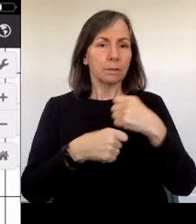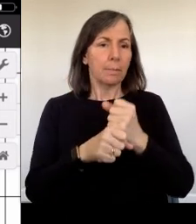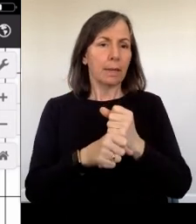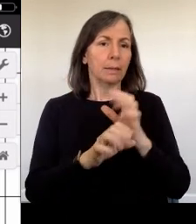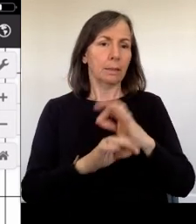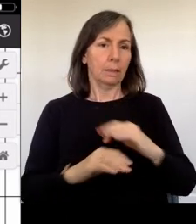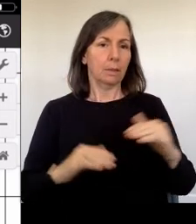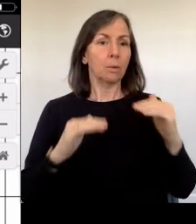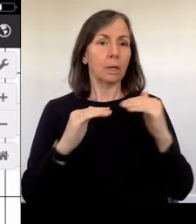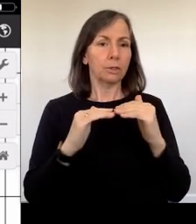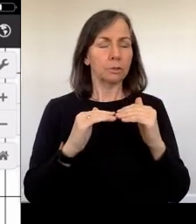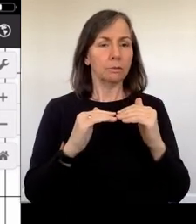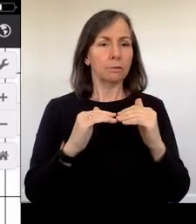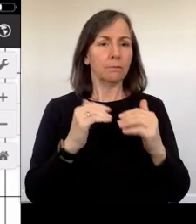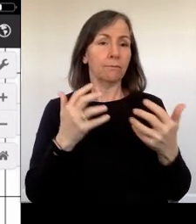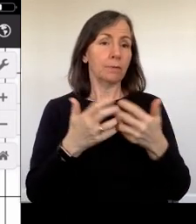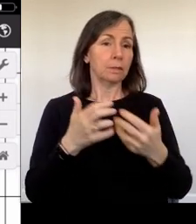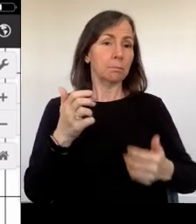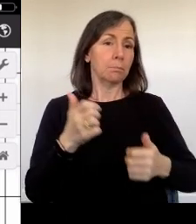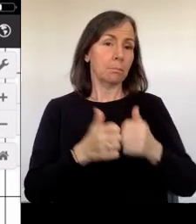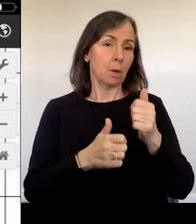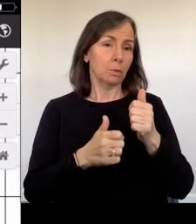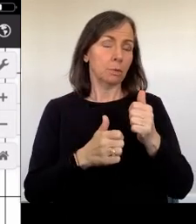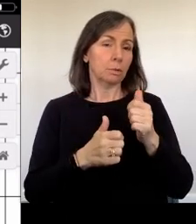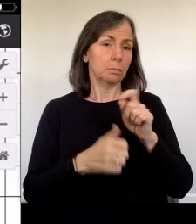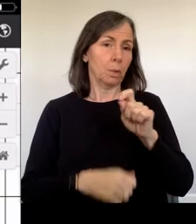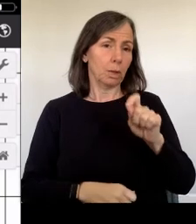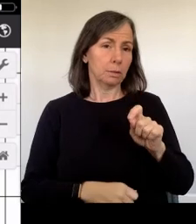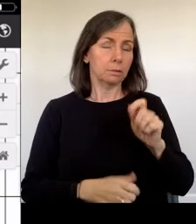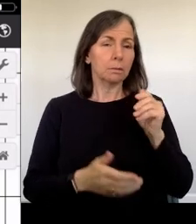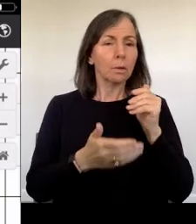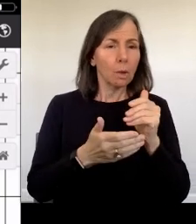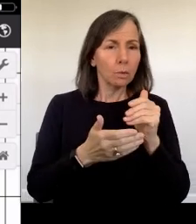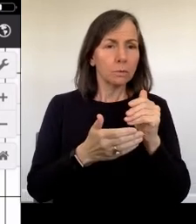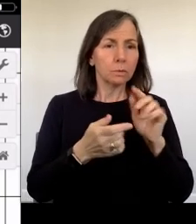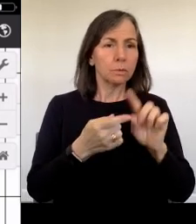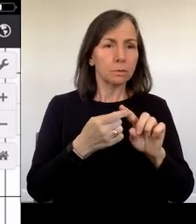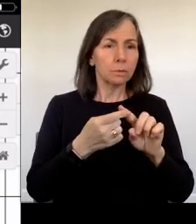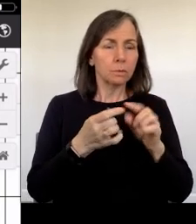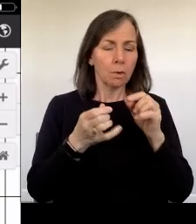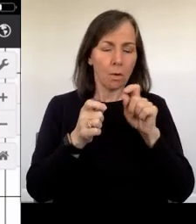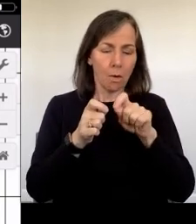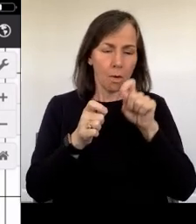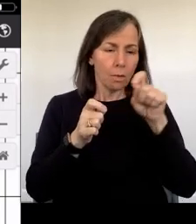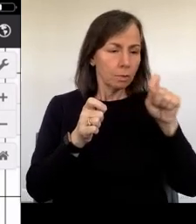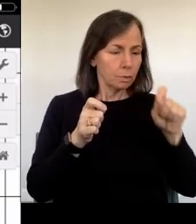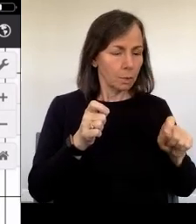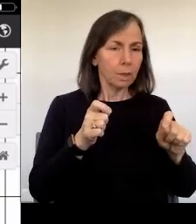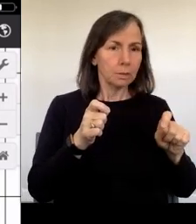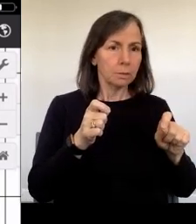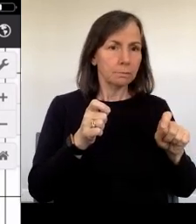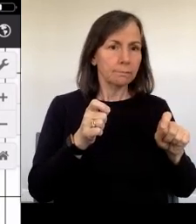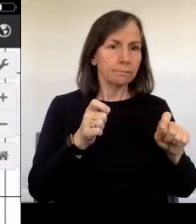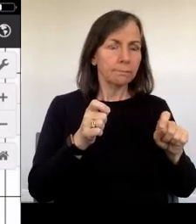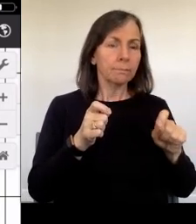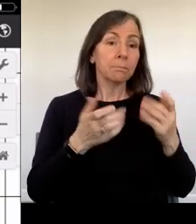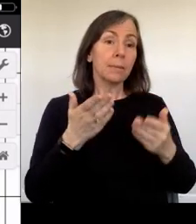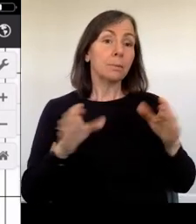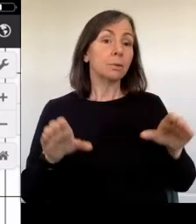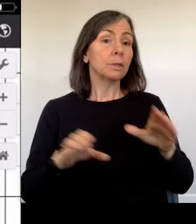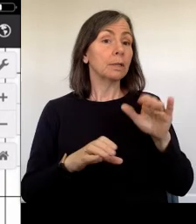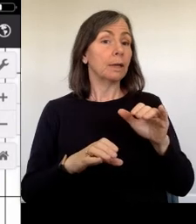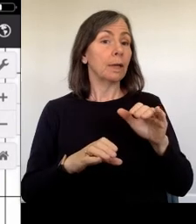fits most of the points, or at least is close to all of the points. So you might have done this in 8th